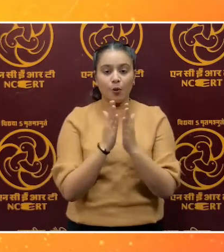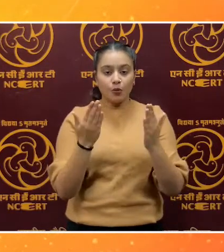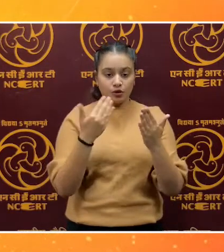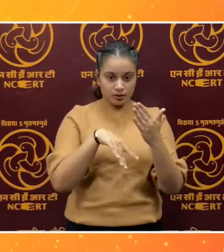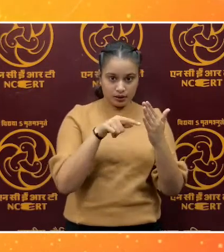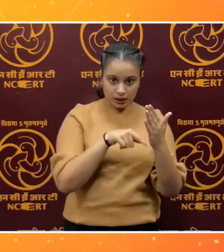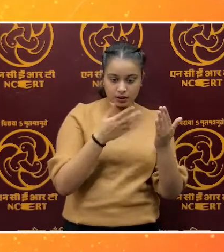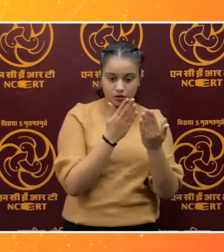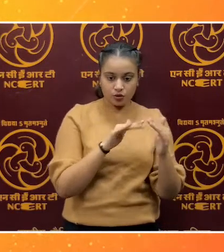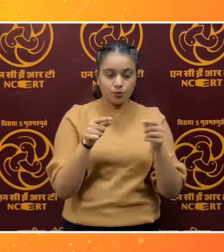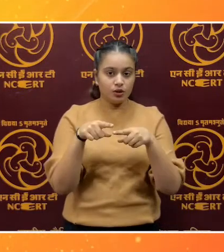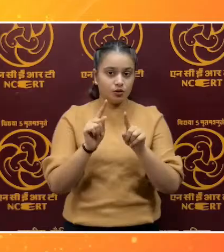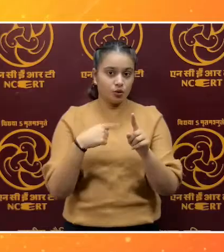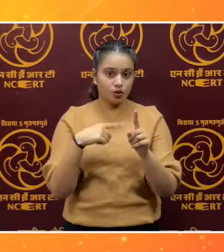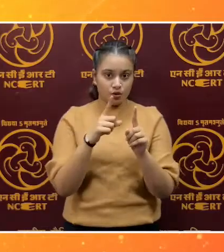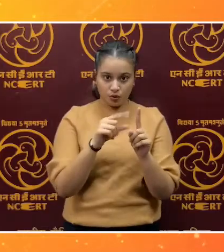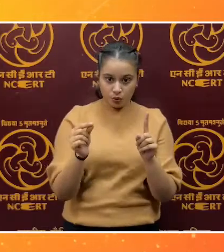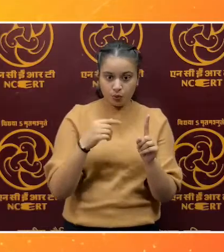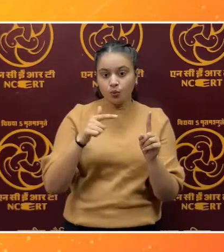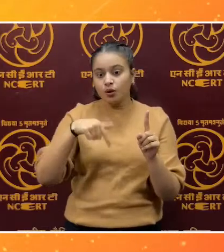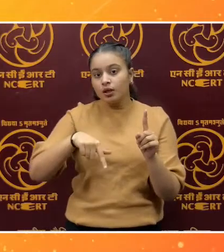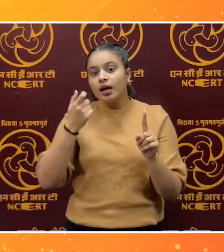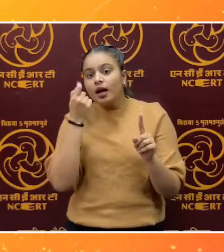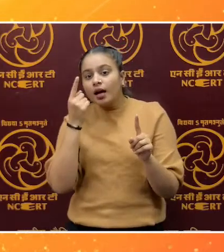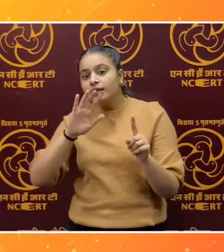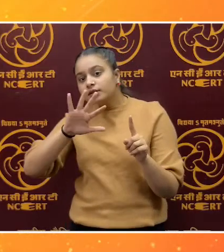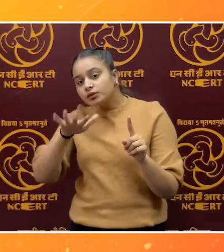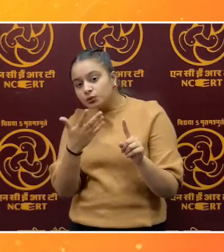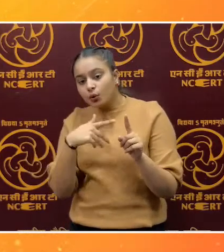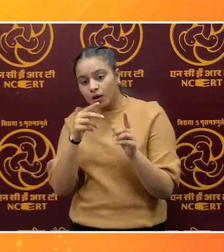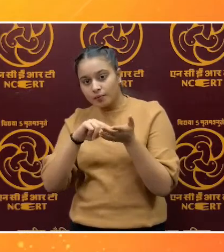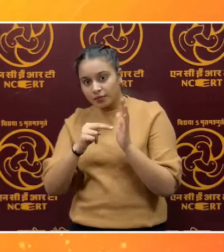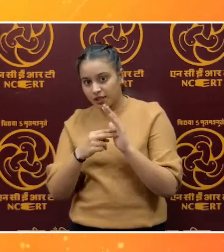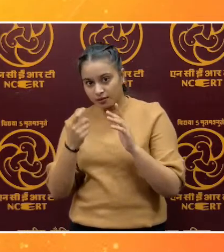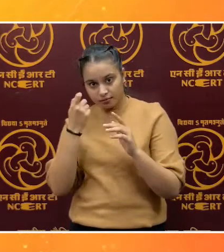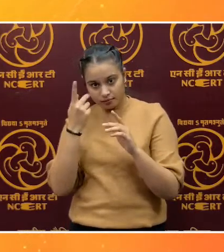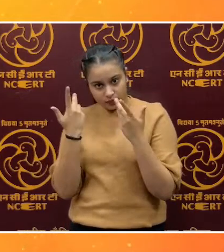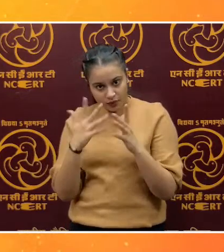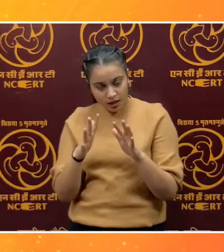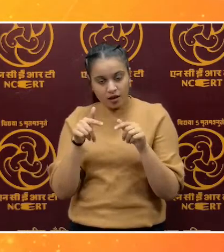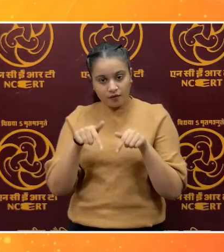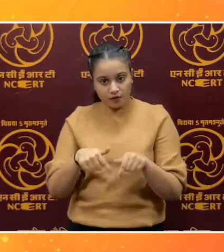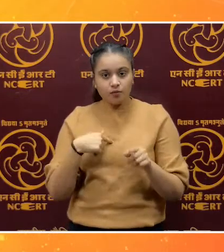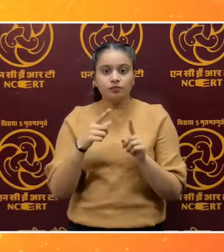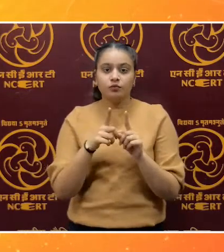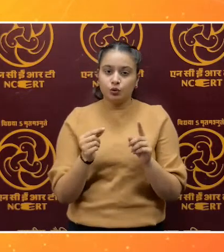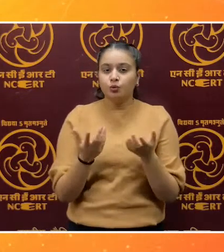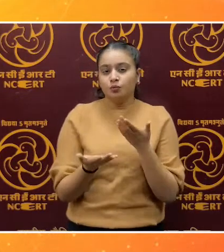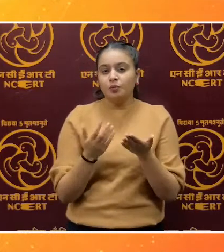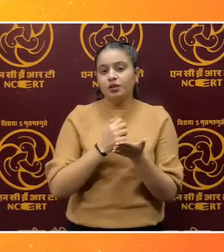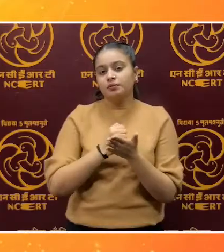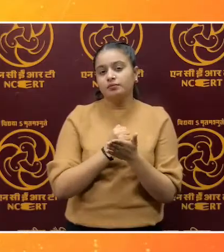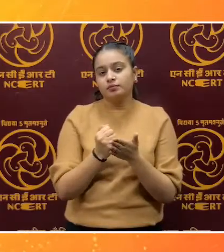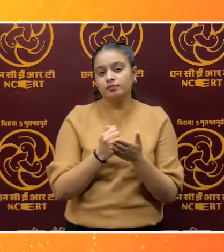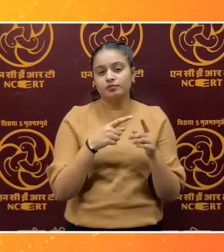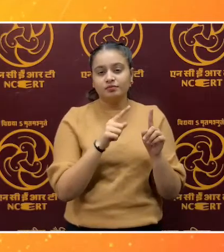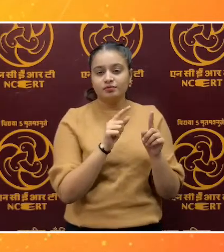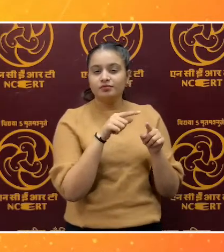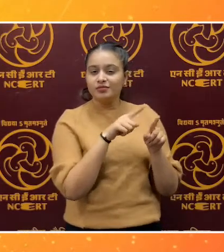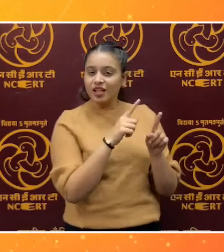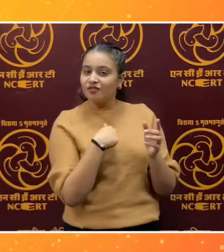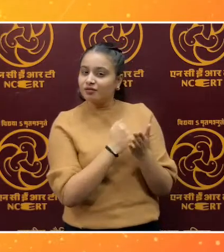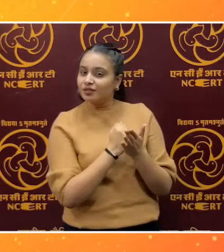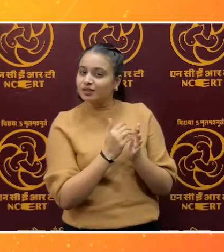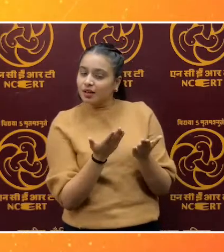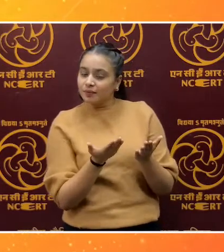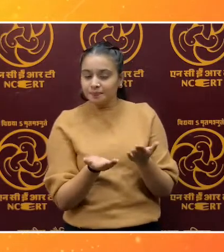children are supposed to do this. So after understanding all the meanings, I think so we'll be able to do it. Let's try it on you, Tanvi. Okay.